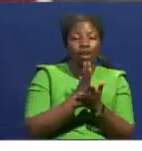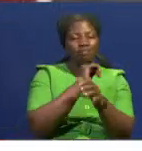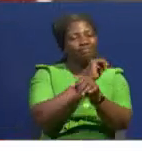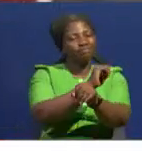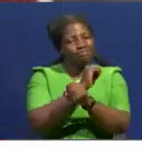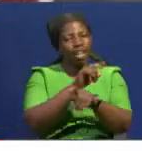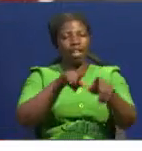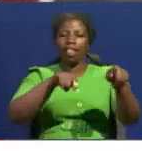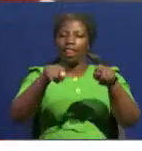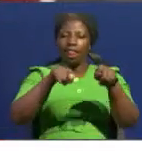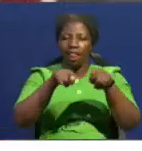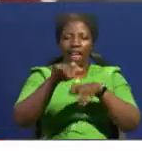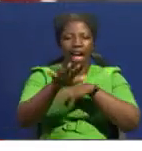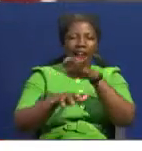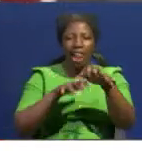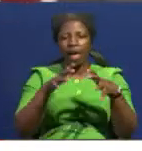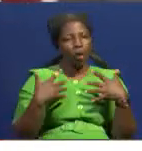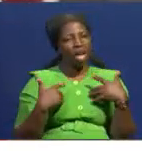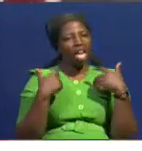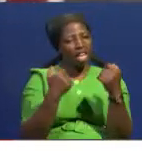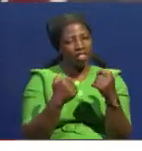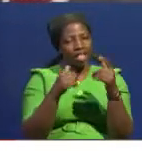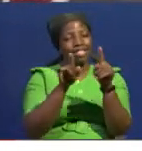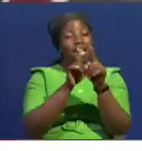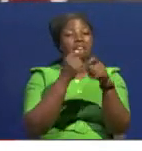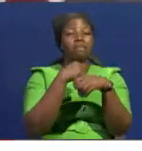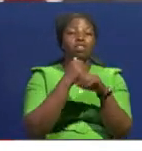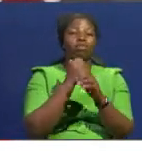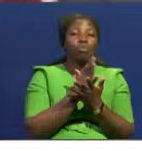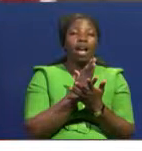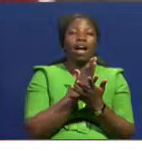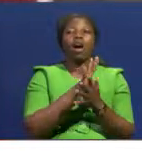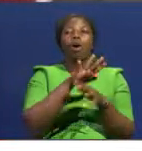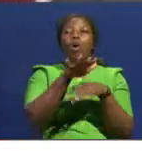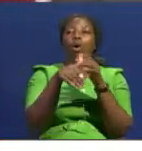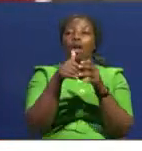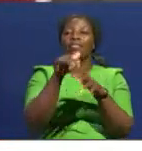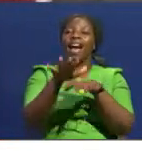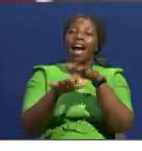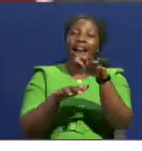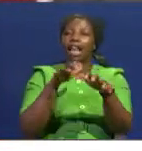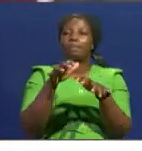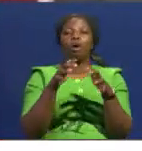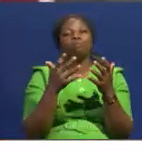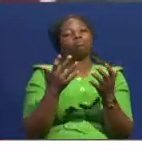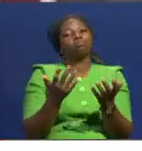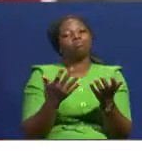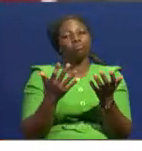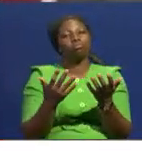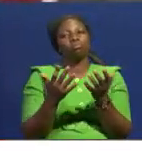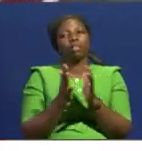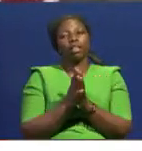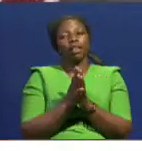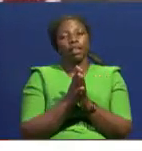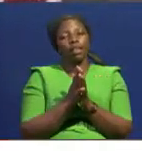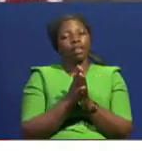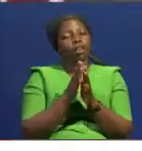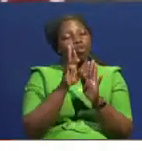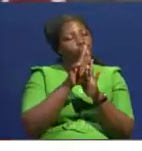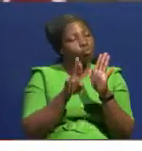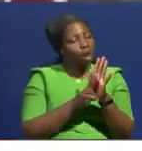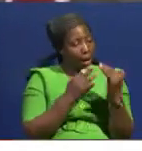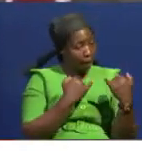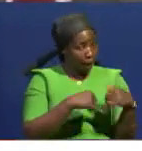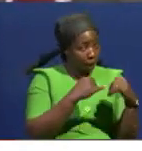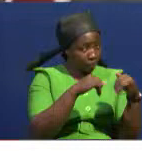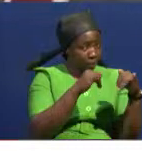and control of animal health, and ensuring also all the animal welfare standards are implemented as per